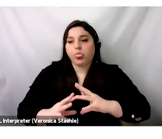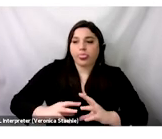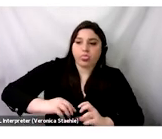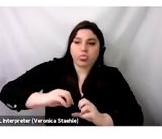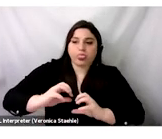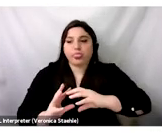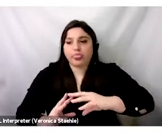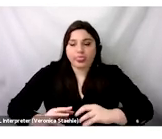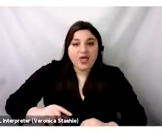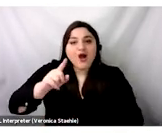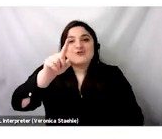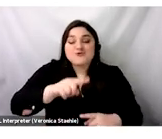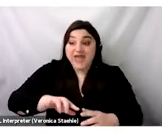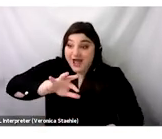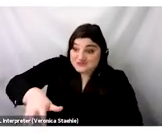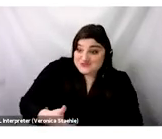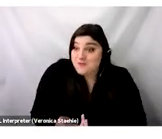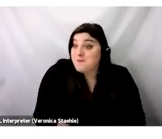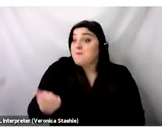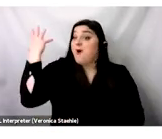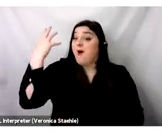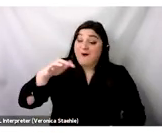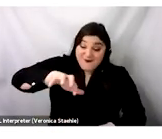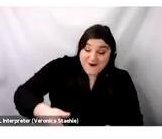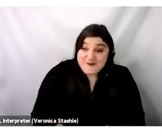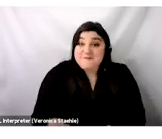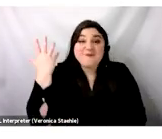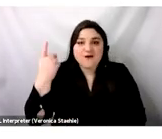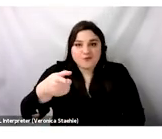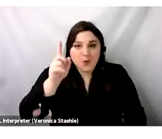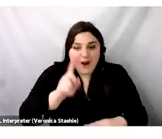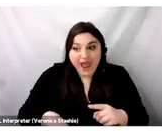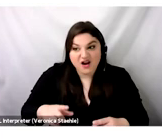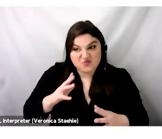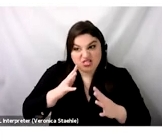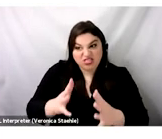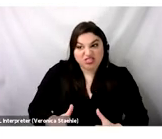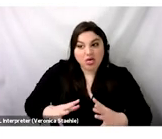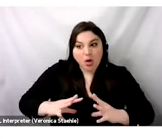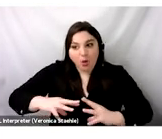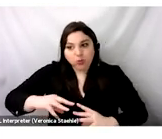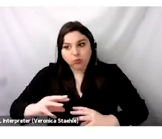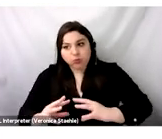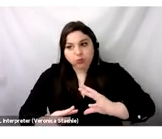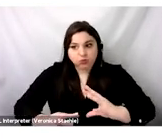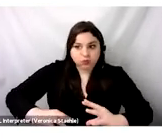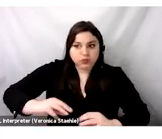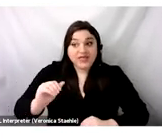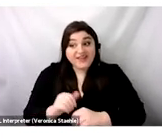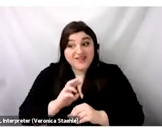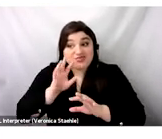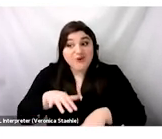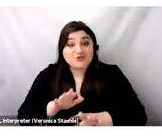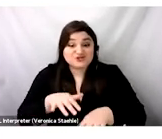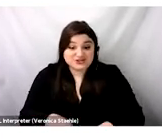And then there's a huge push from the plastics industry. Like they're planning to just completely skyrocket their production